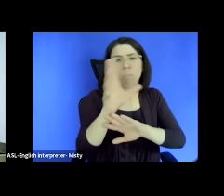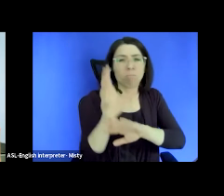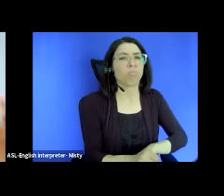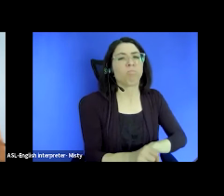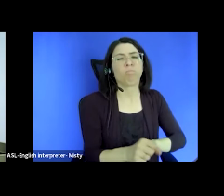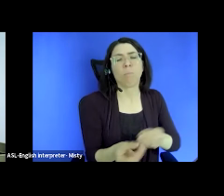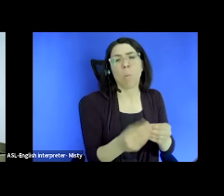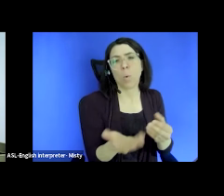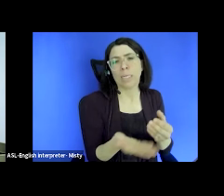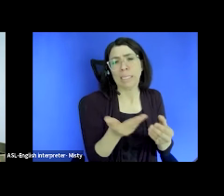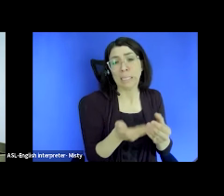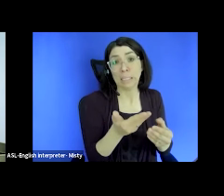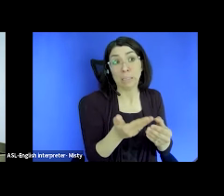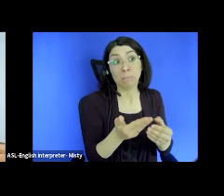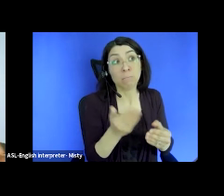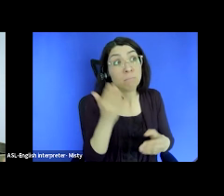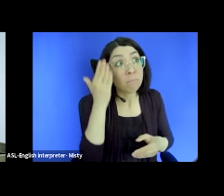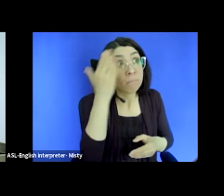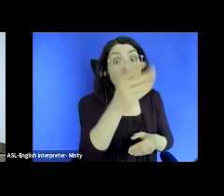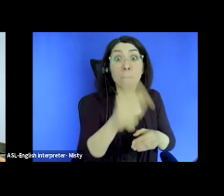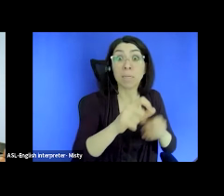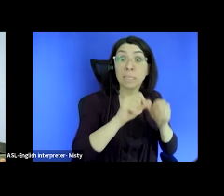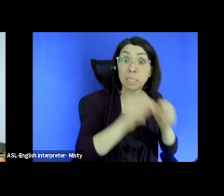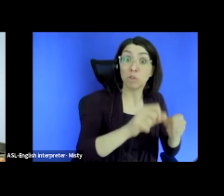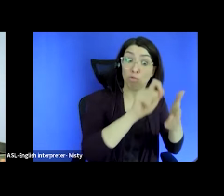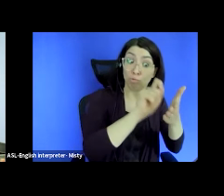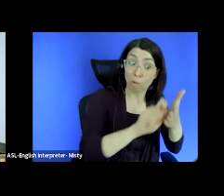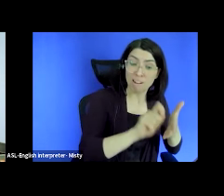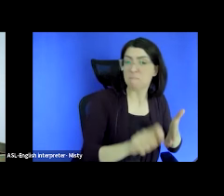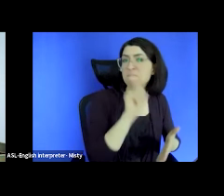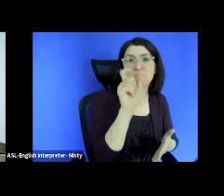It all happens in our mind at that point because it becomes second nature to us.